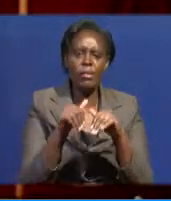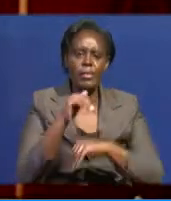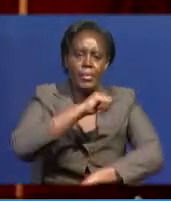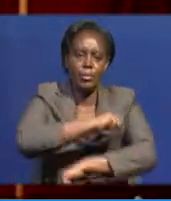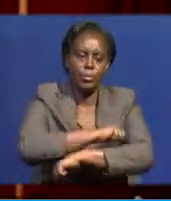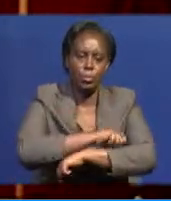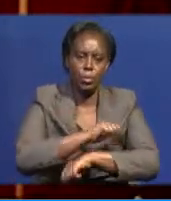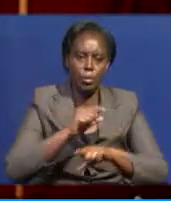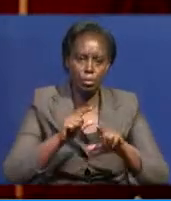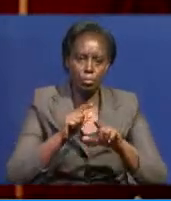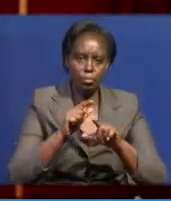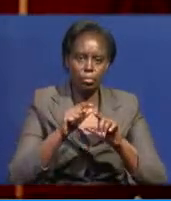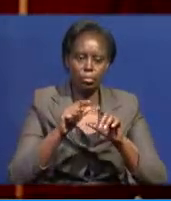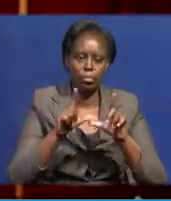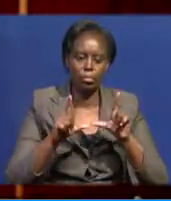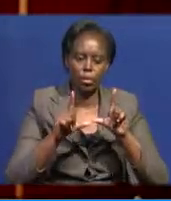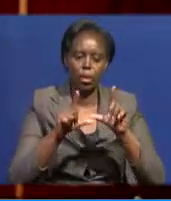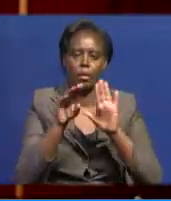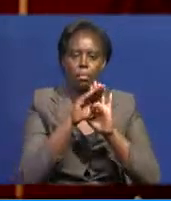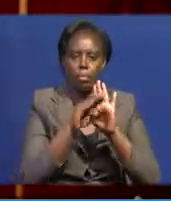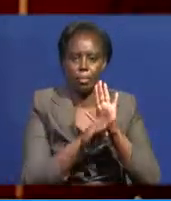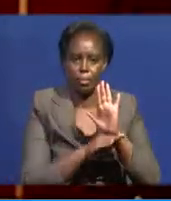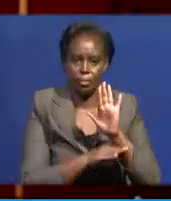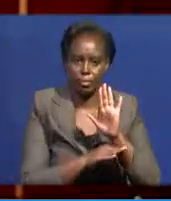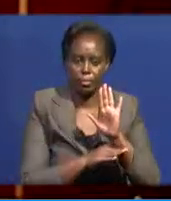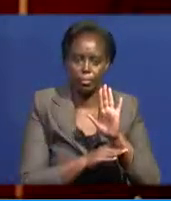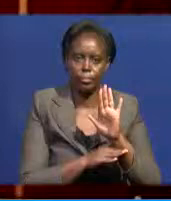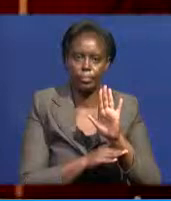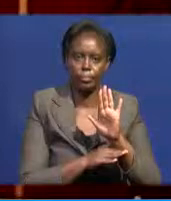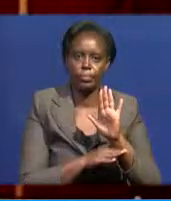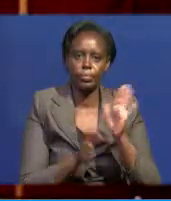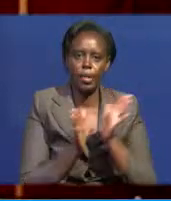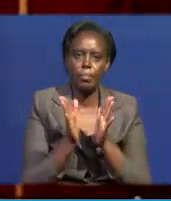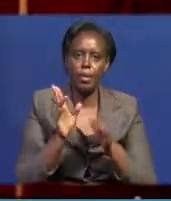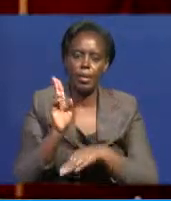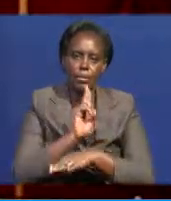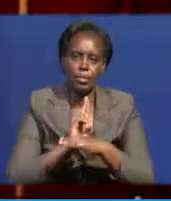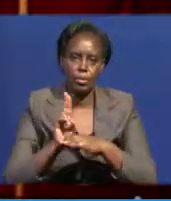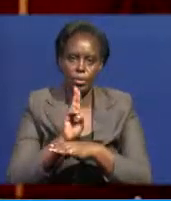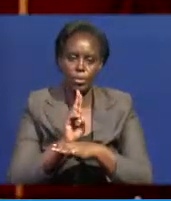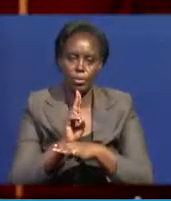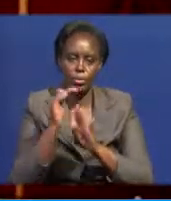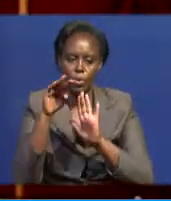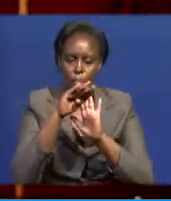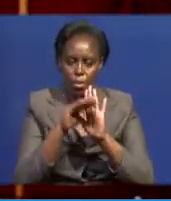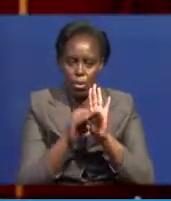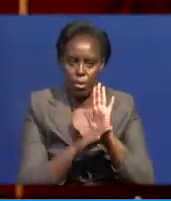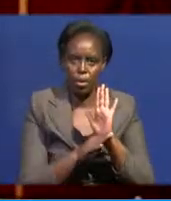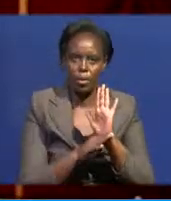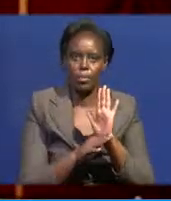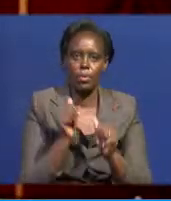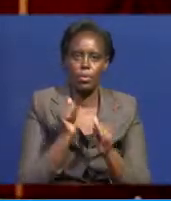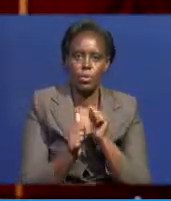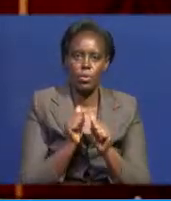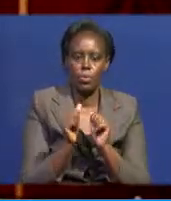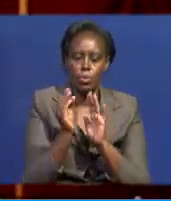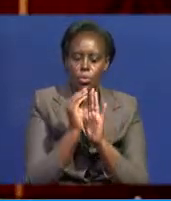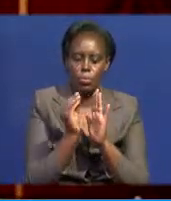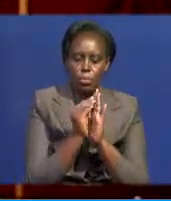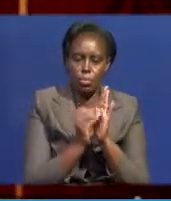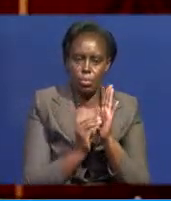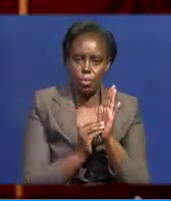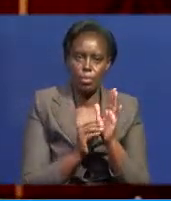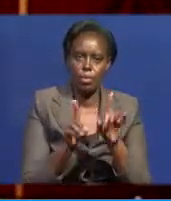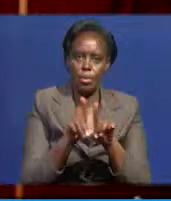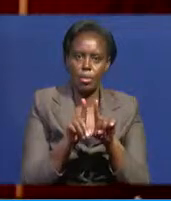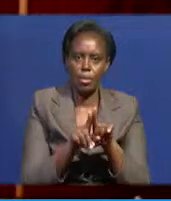school's titling program. Measures taken include public utilities program that was put up,